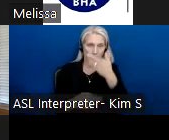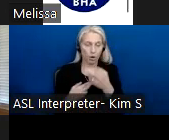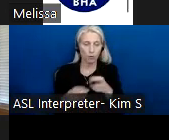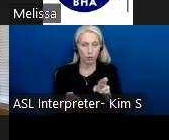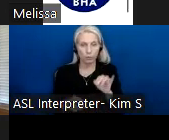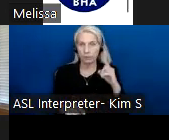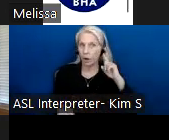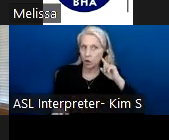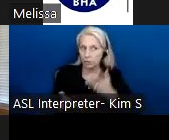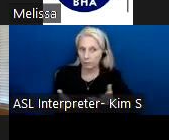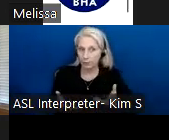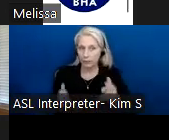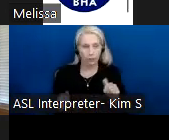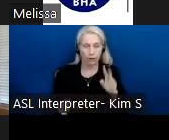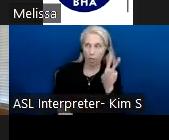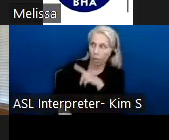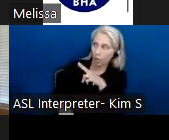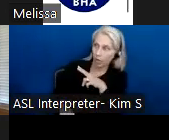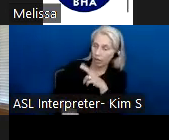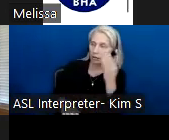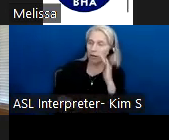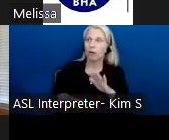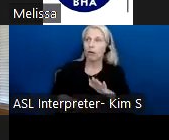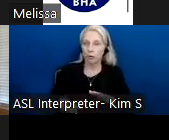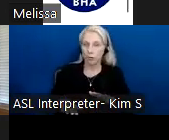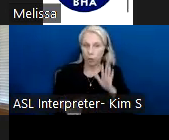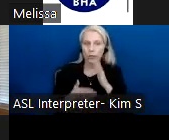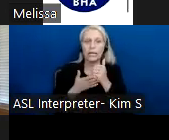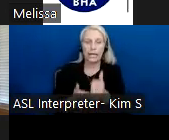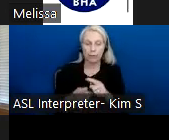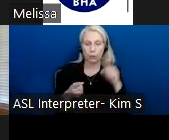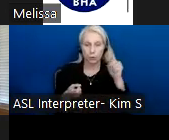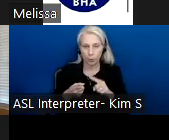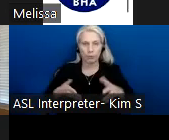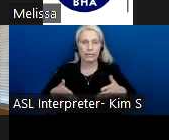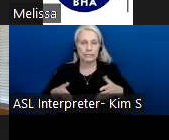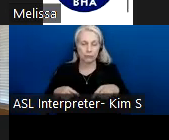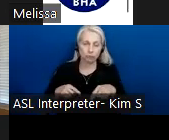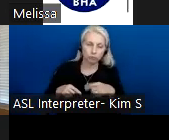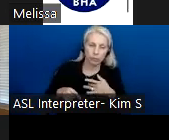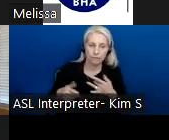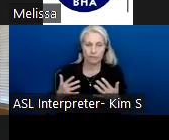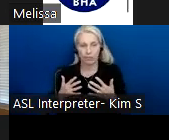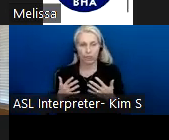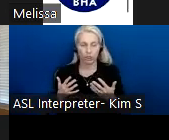heard a sound, they could just look out there and it would help mitigate that anxiety, that fear.